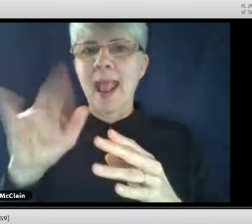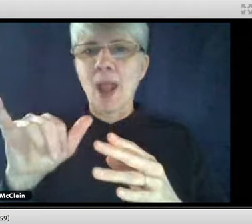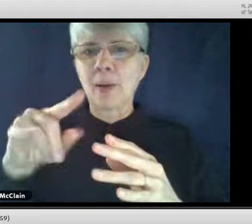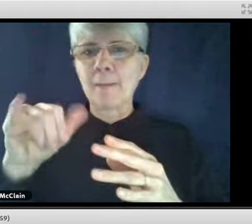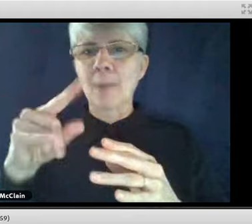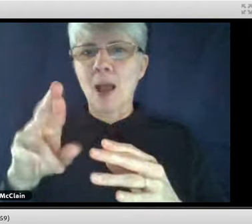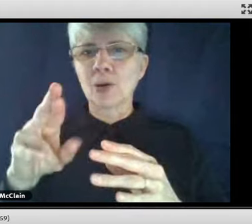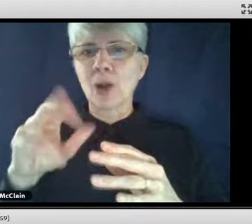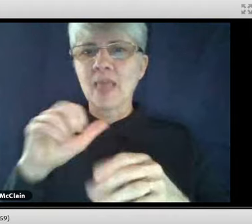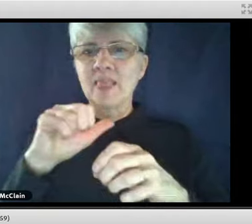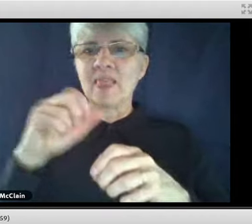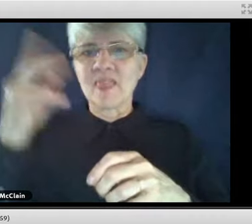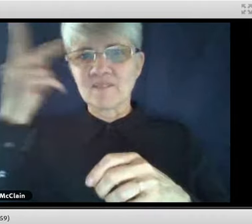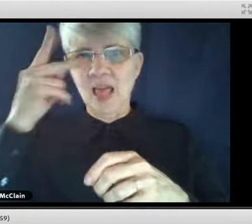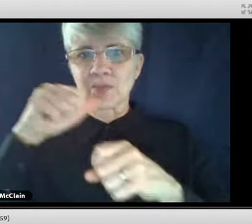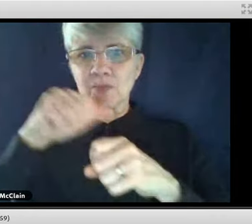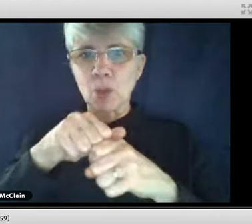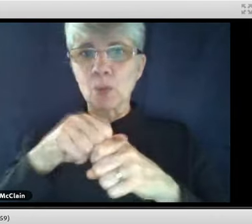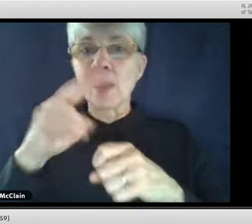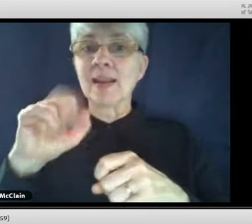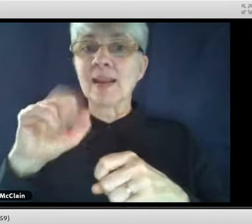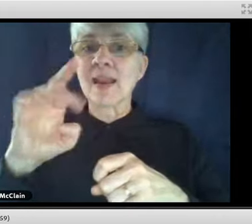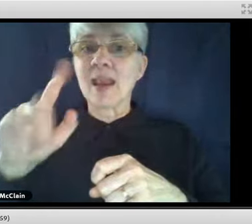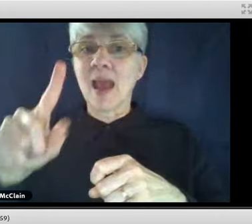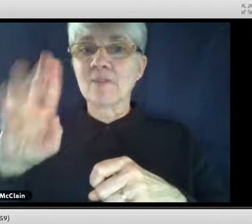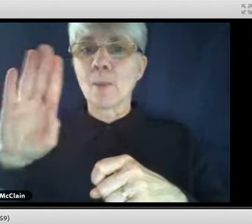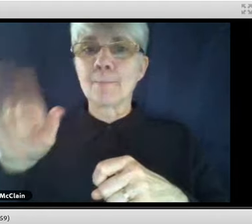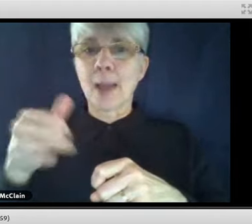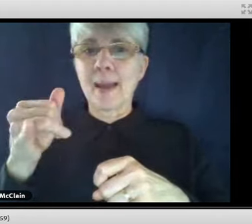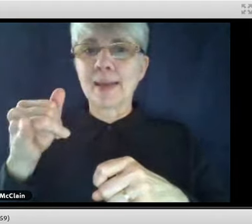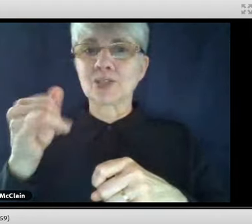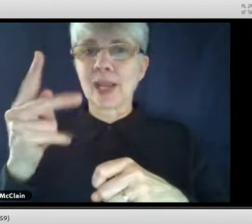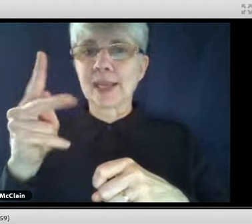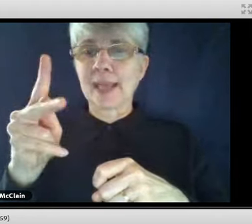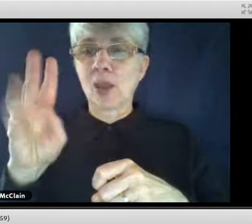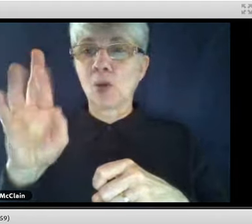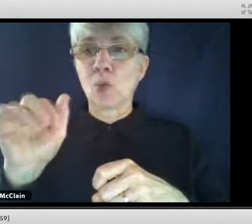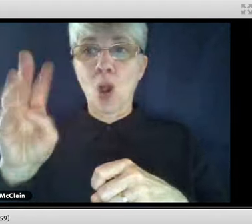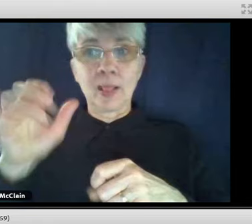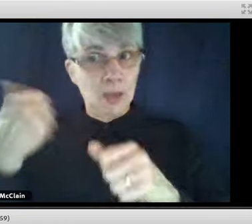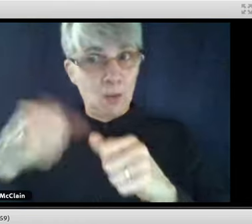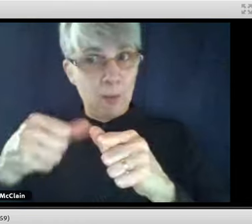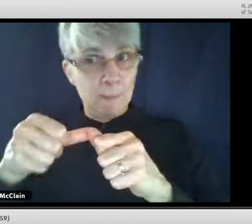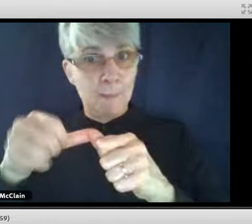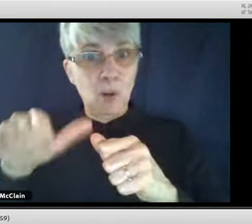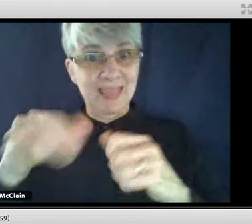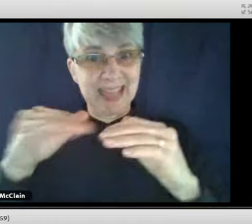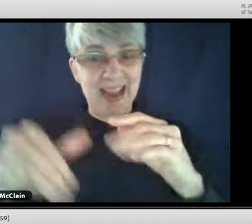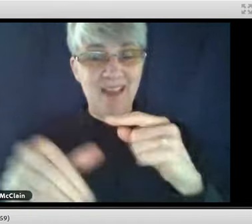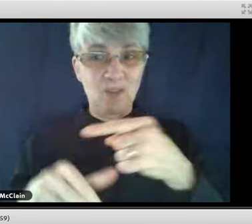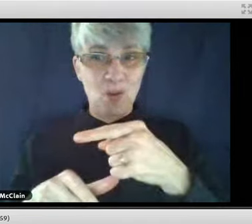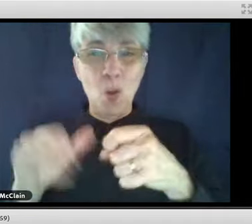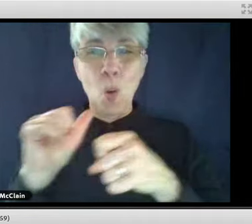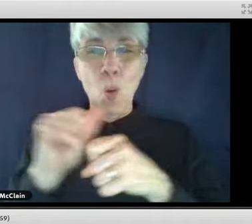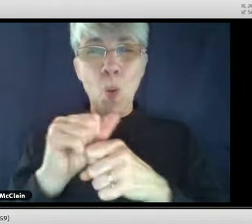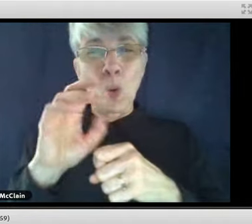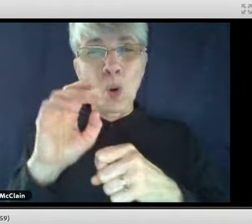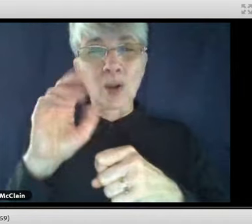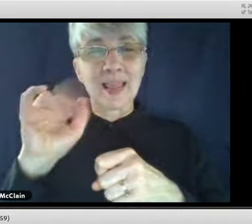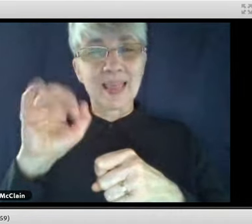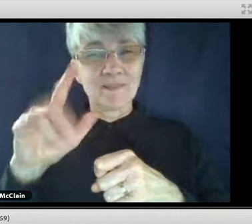Philosopher's Stone, a novel by J.K. Rowling. Okay, because remember, at this level, the work level, we're still kind of in a